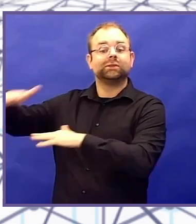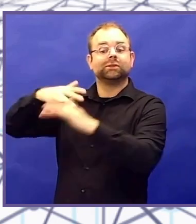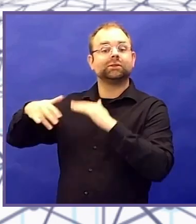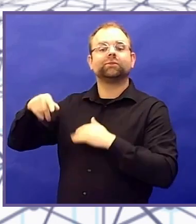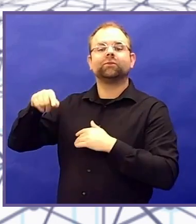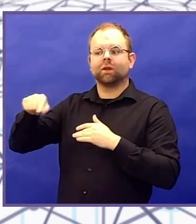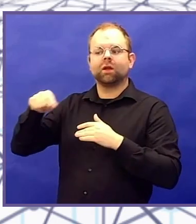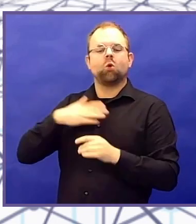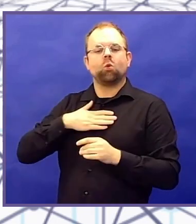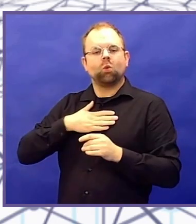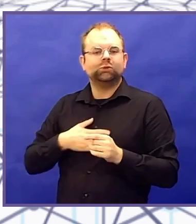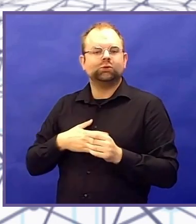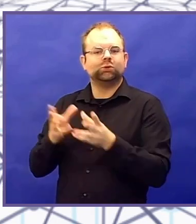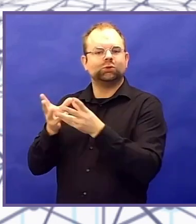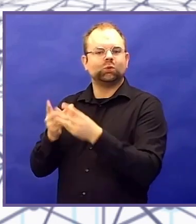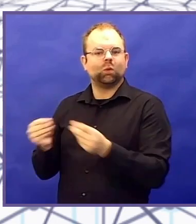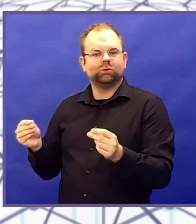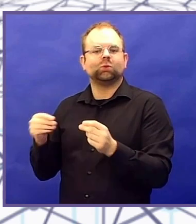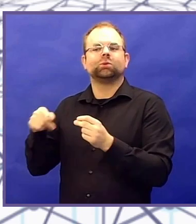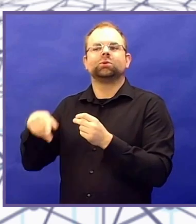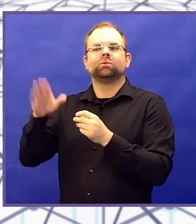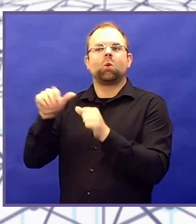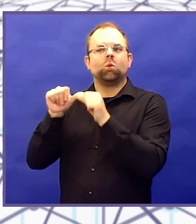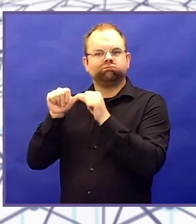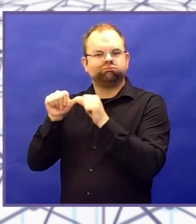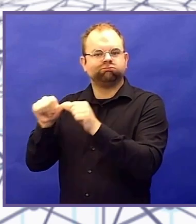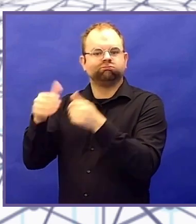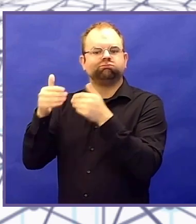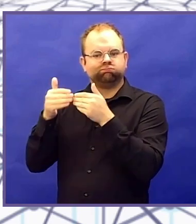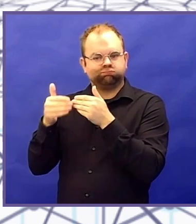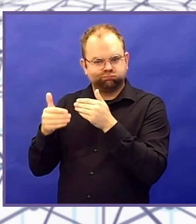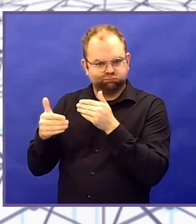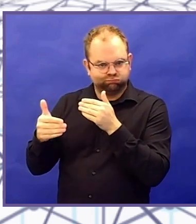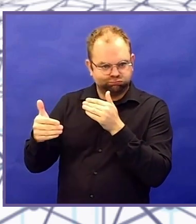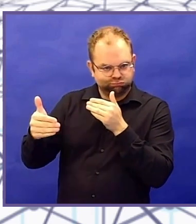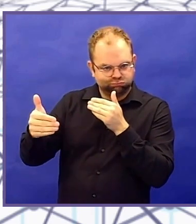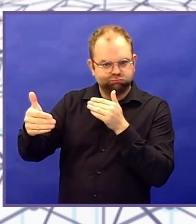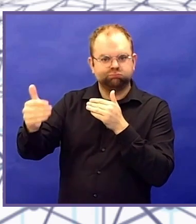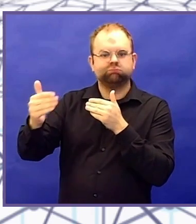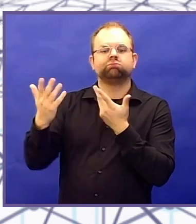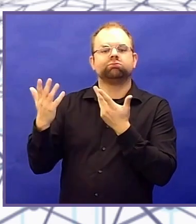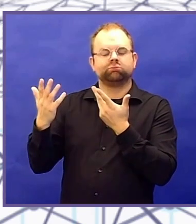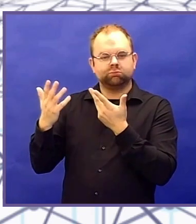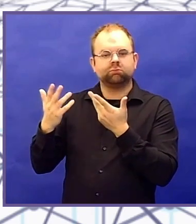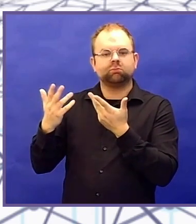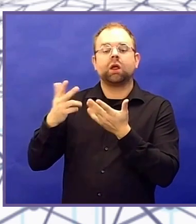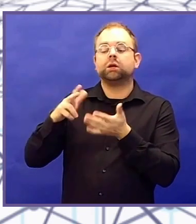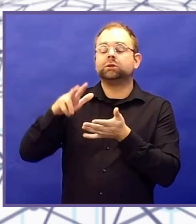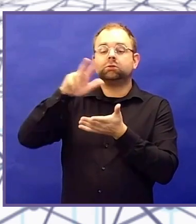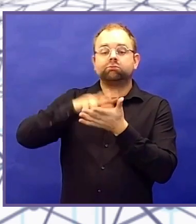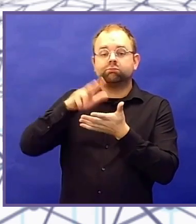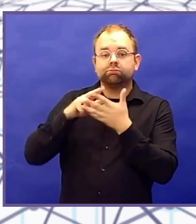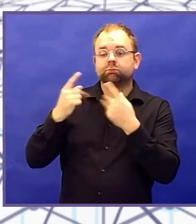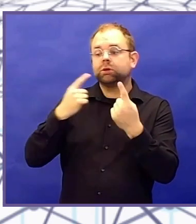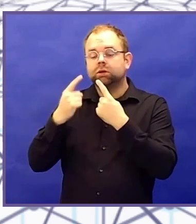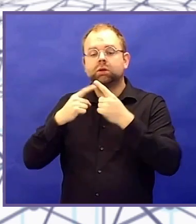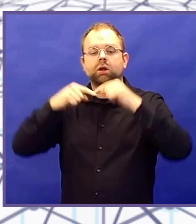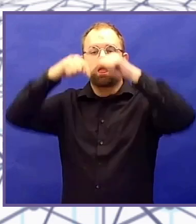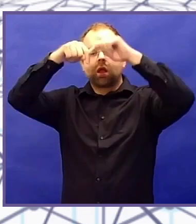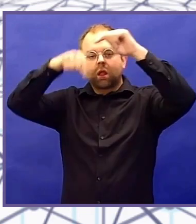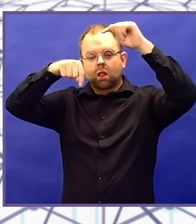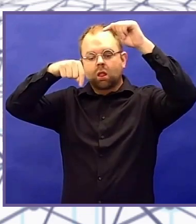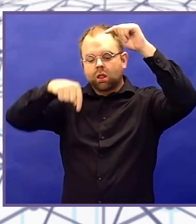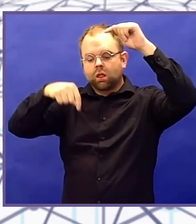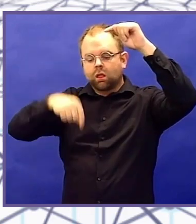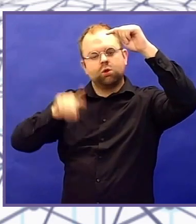nice result financially in the immediate term, but do a lot of damage to society or people or the environment